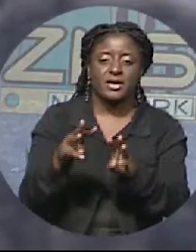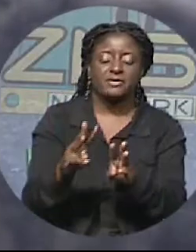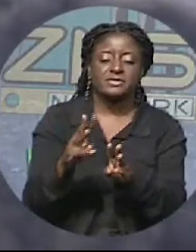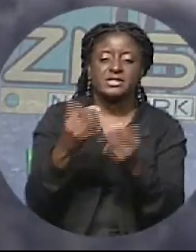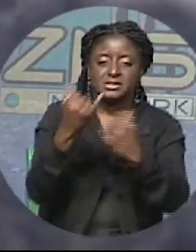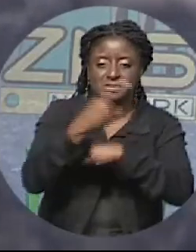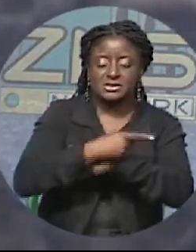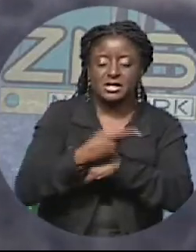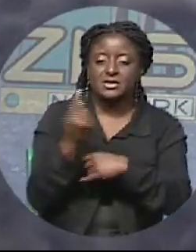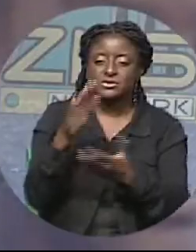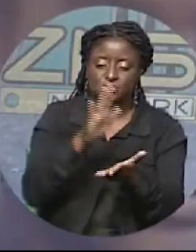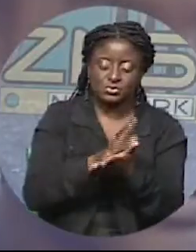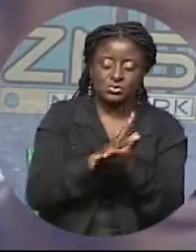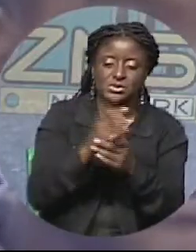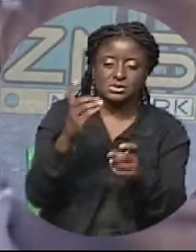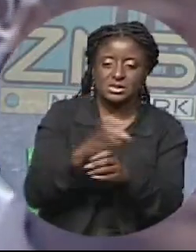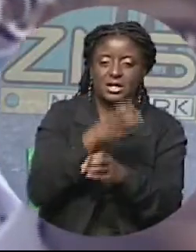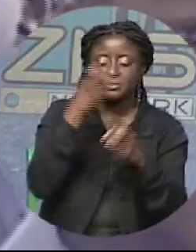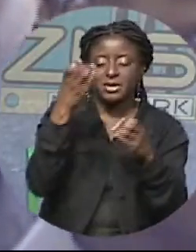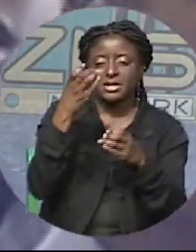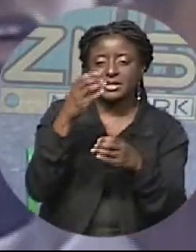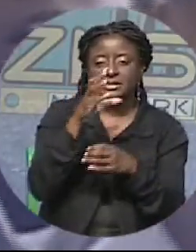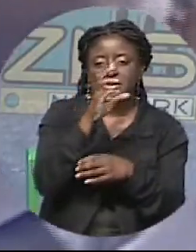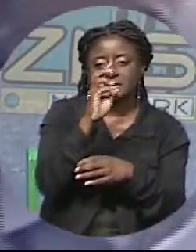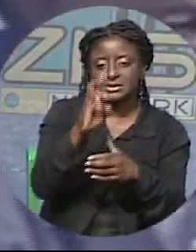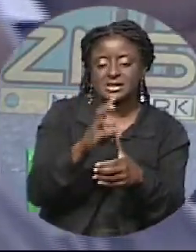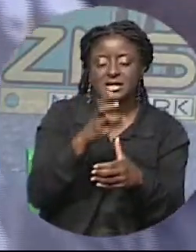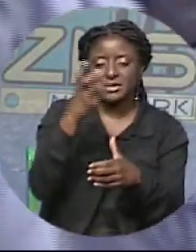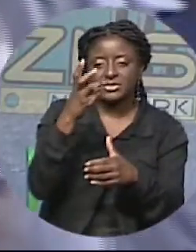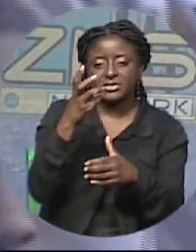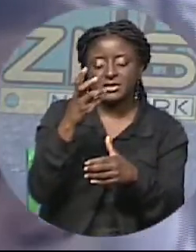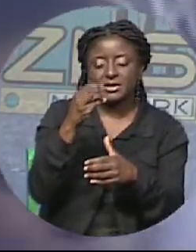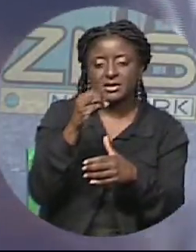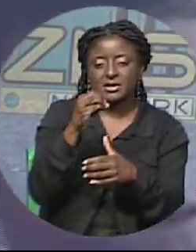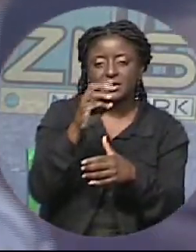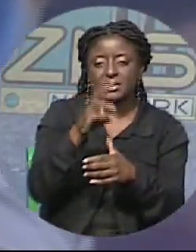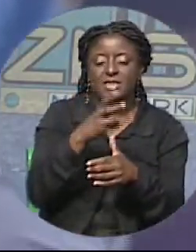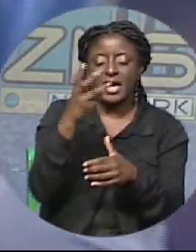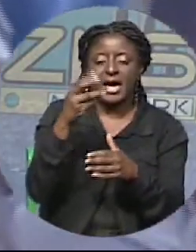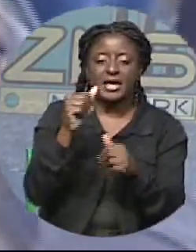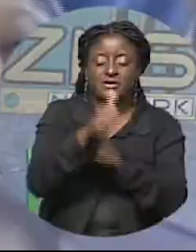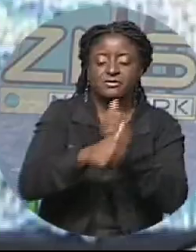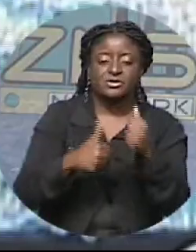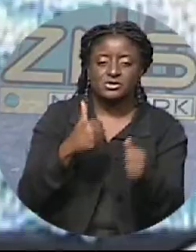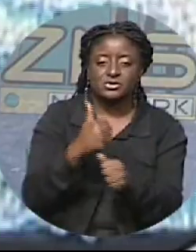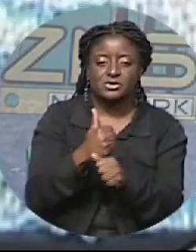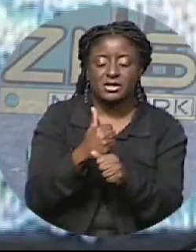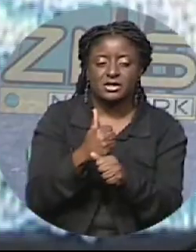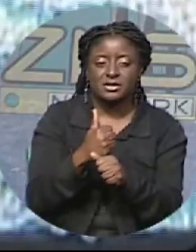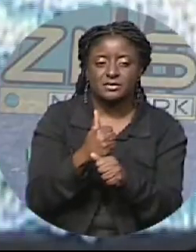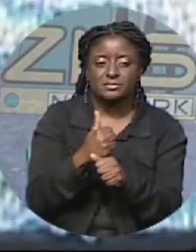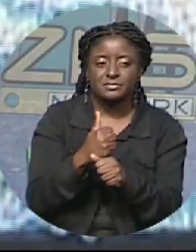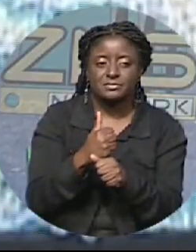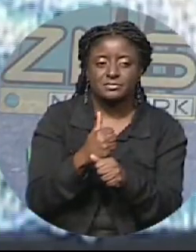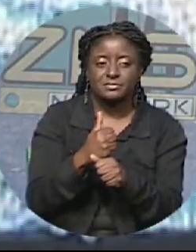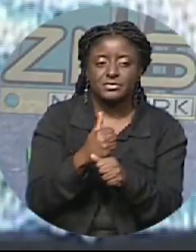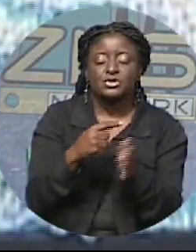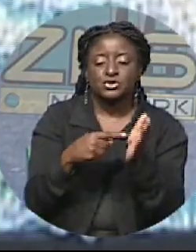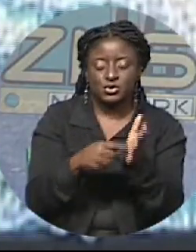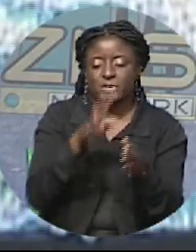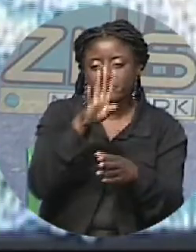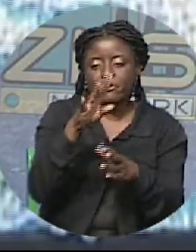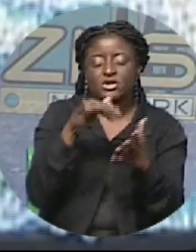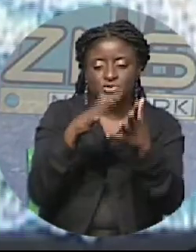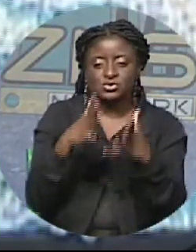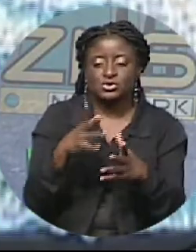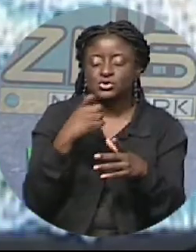60th anniversary, highlighted 4 students whose achievements helped put their school on the map. I knew what my focus was this